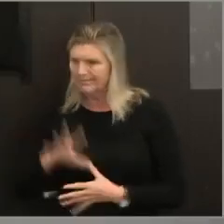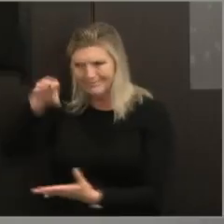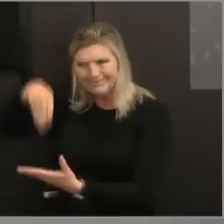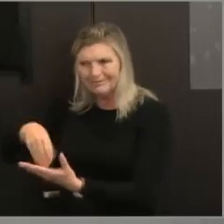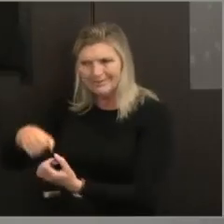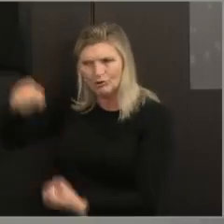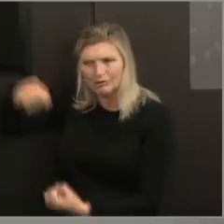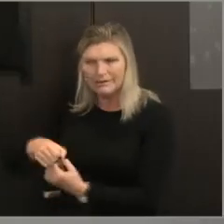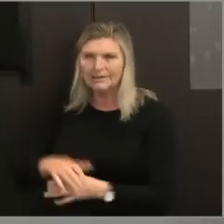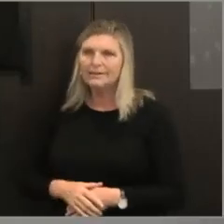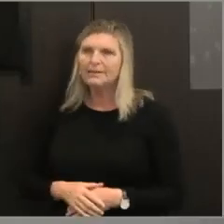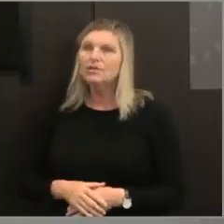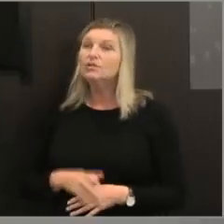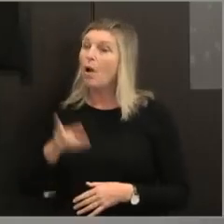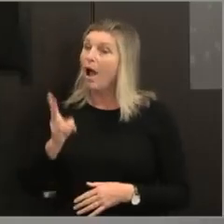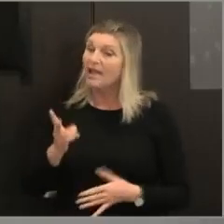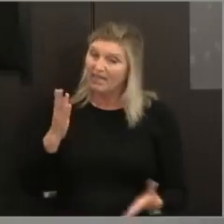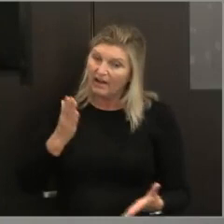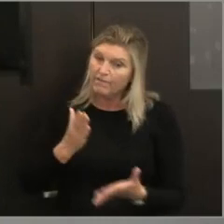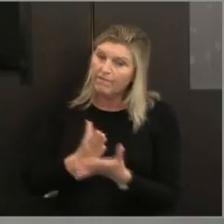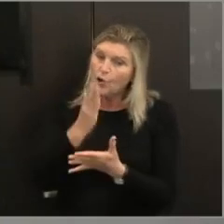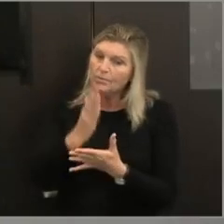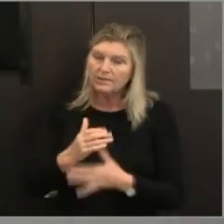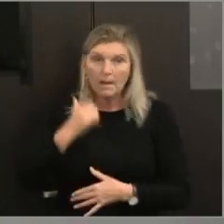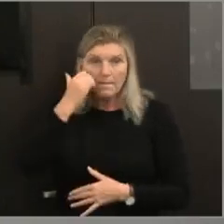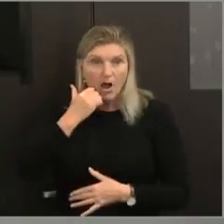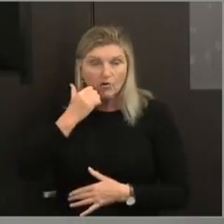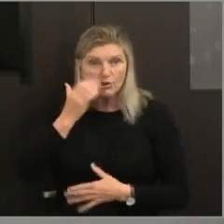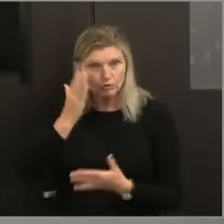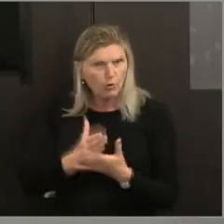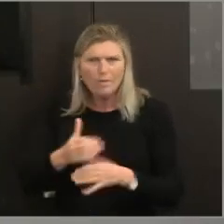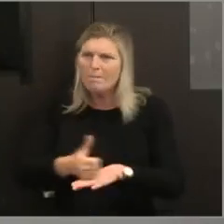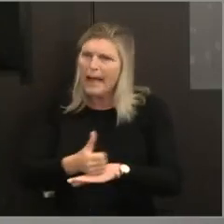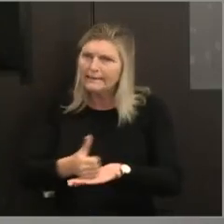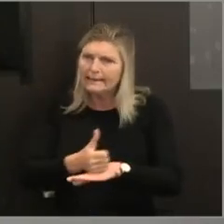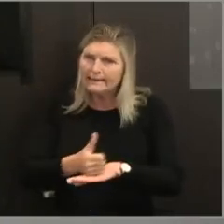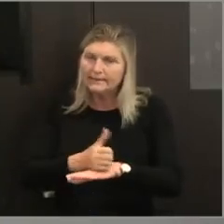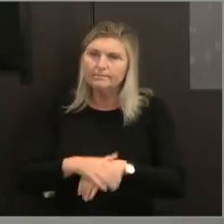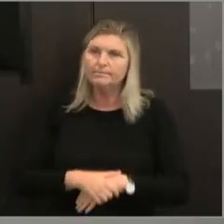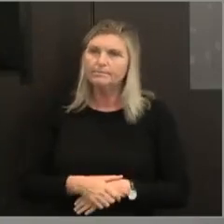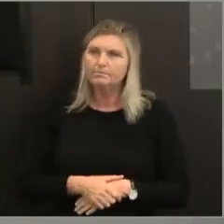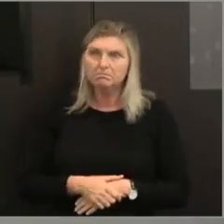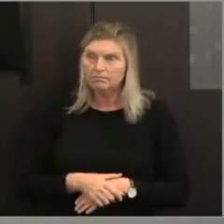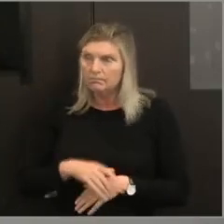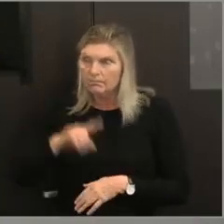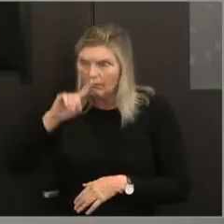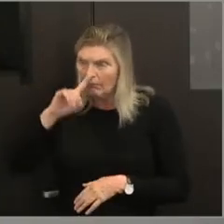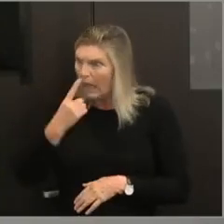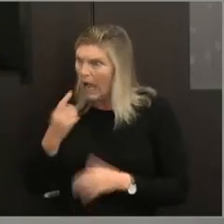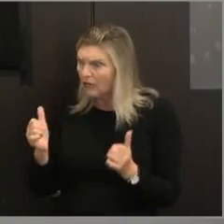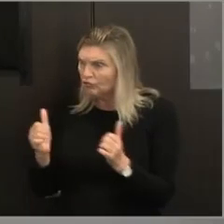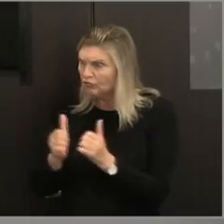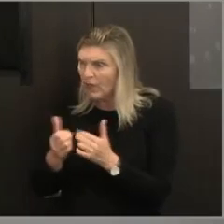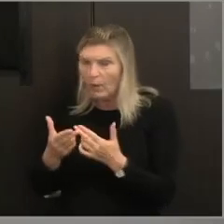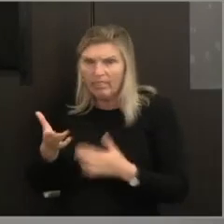therefore reaffirm a fundamental Māori truth. They simply could not consent to something that was